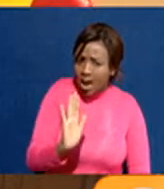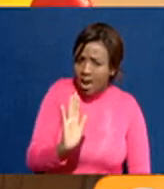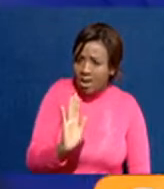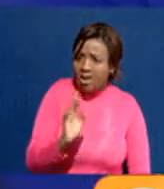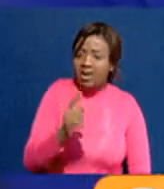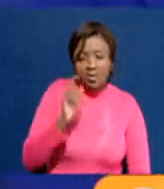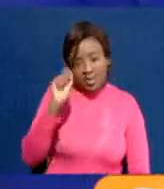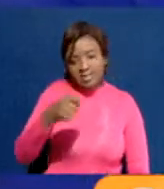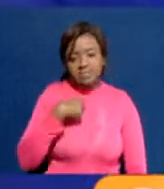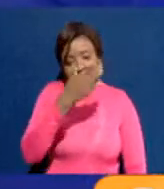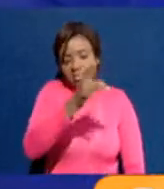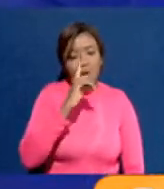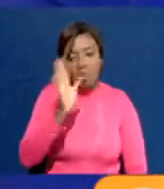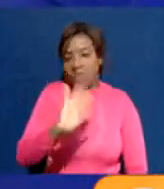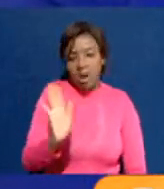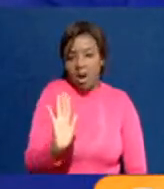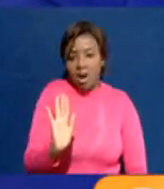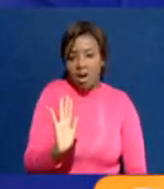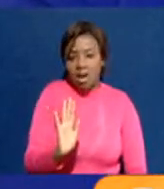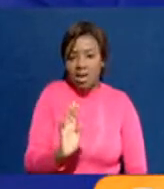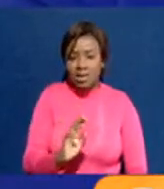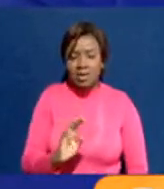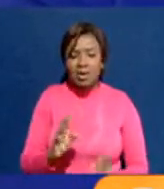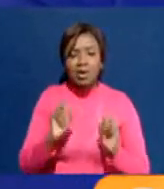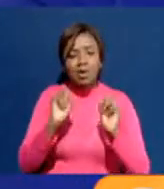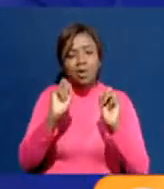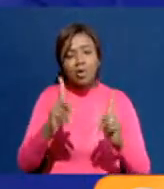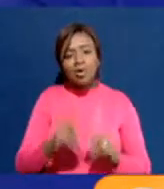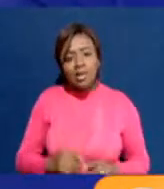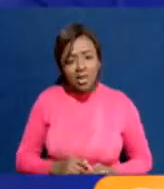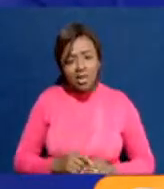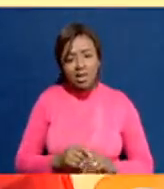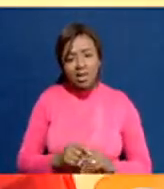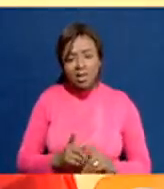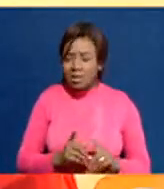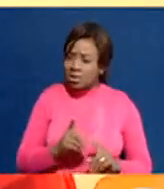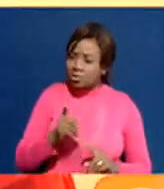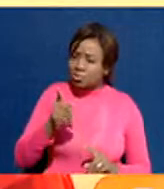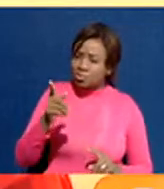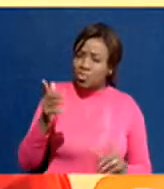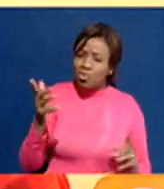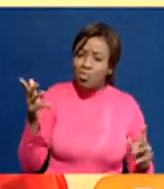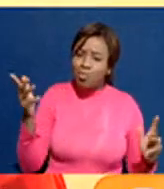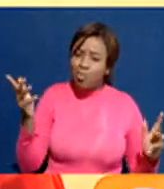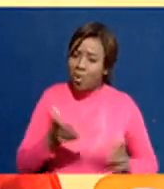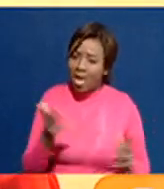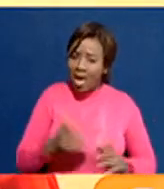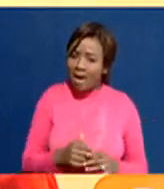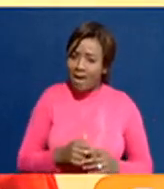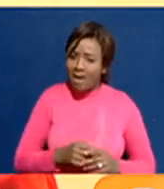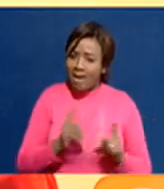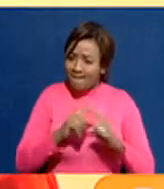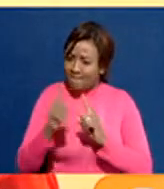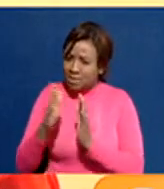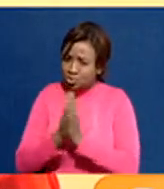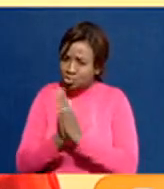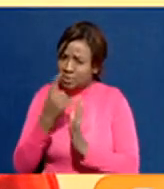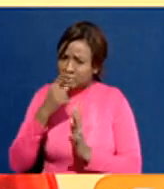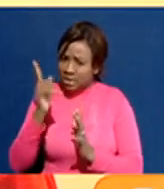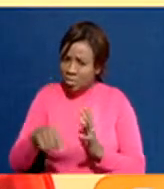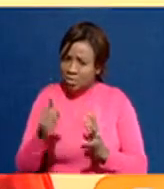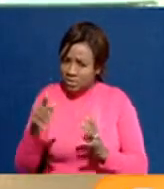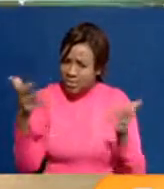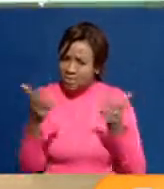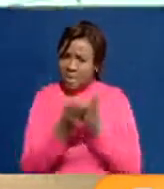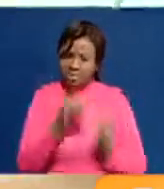anadanganya Teresa. Uchogo was taken to task to explain a state witness account which matched that of his mother that he was seen with a sack stained